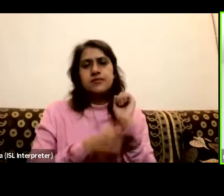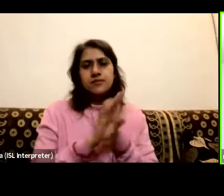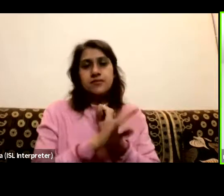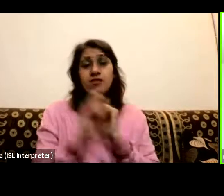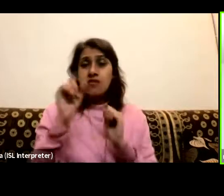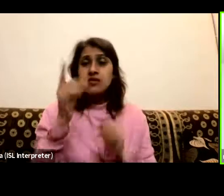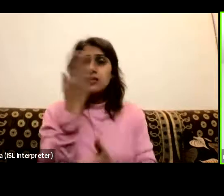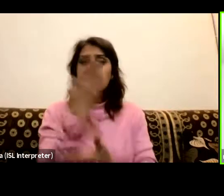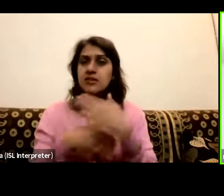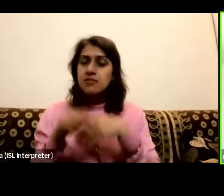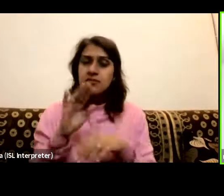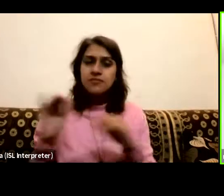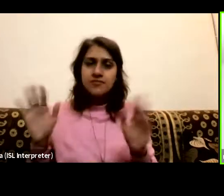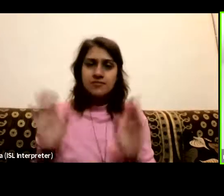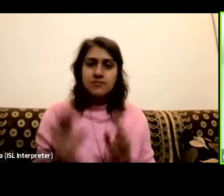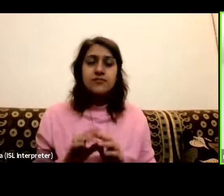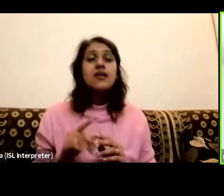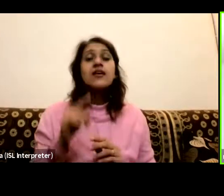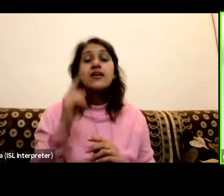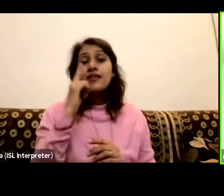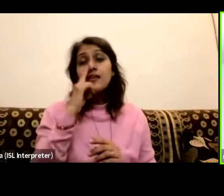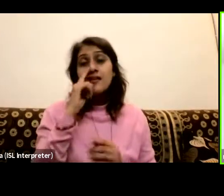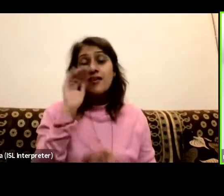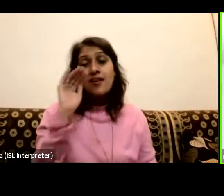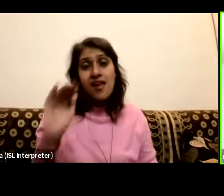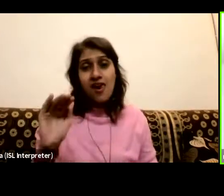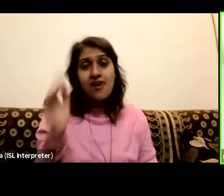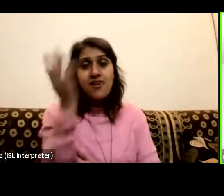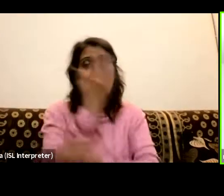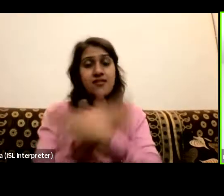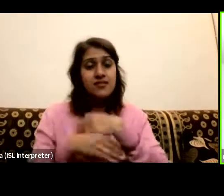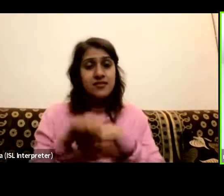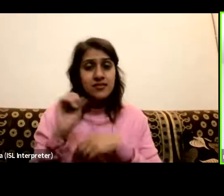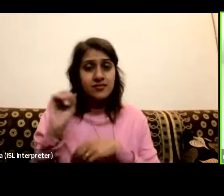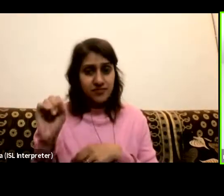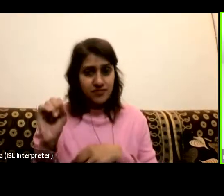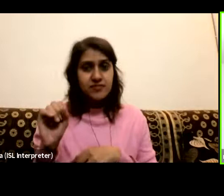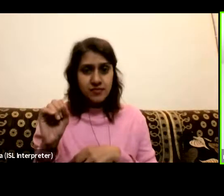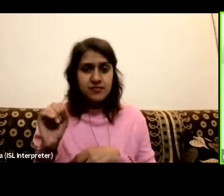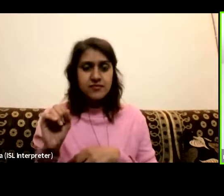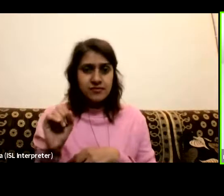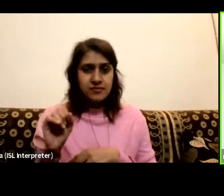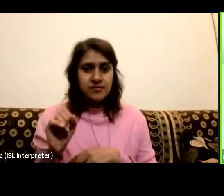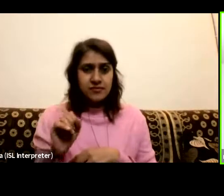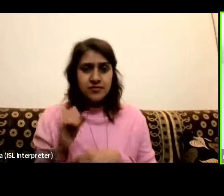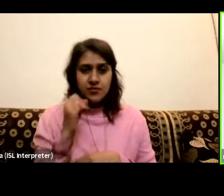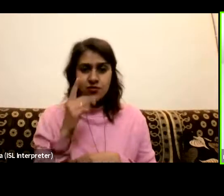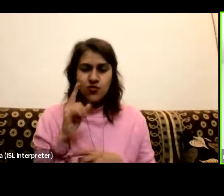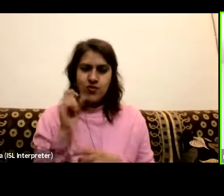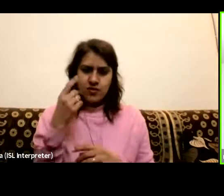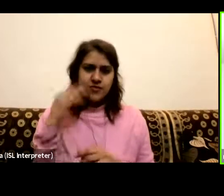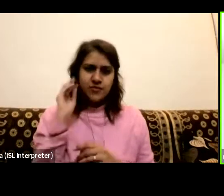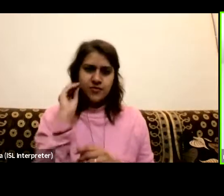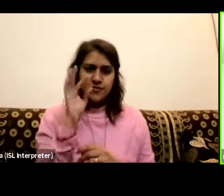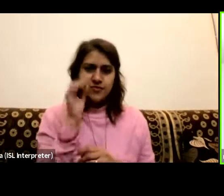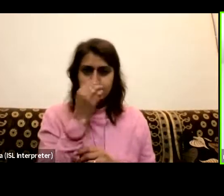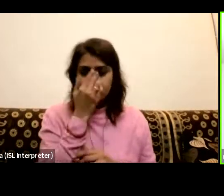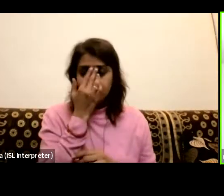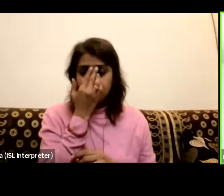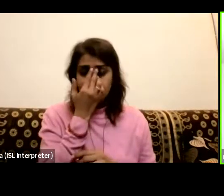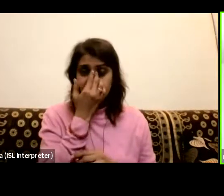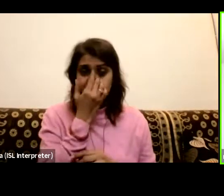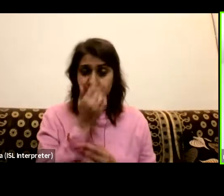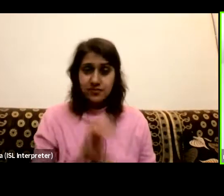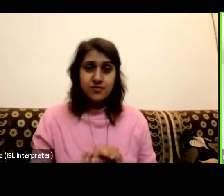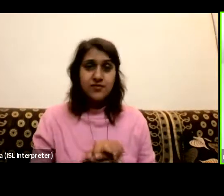If you think of girls with disabilities, and I think this is where I'd like to just take on and say a little bit about girls and